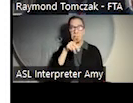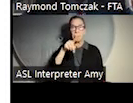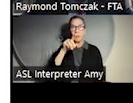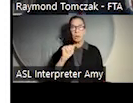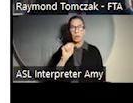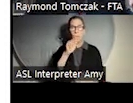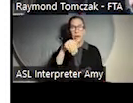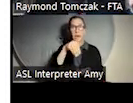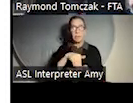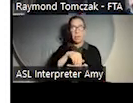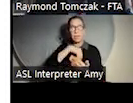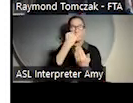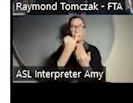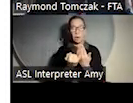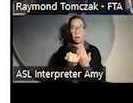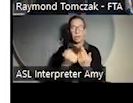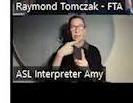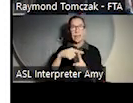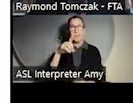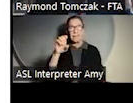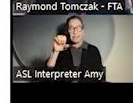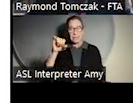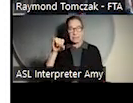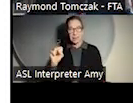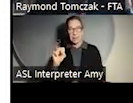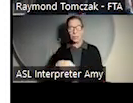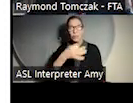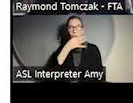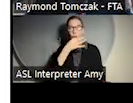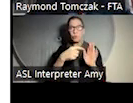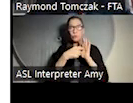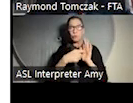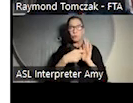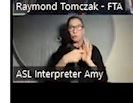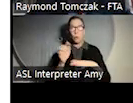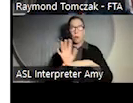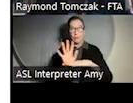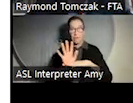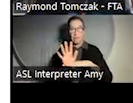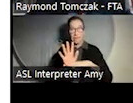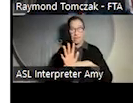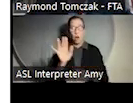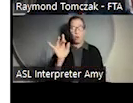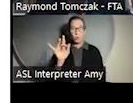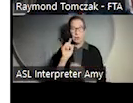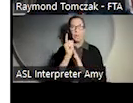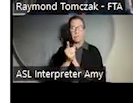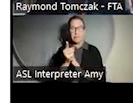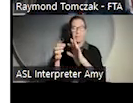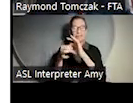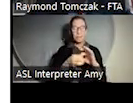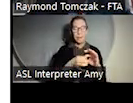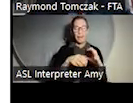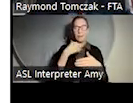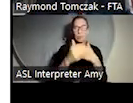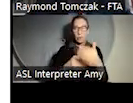Replacement Project and its DEIS. In a few minutes, we will show a 25-minute video presentation about the NEPA